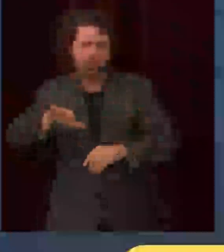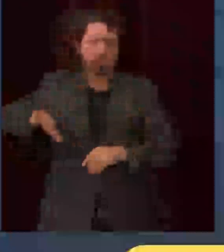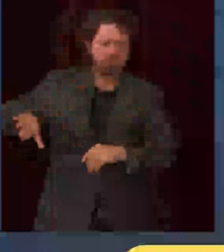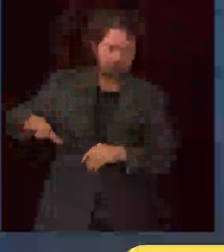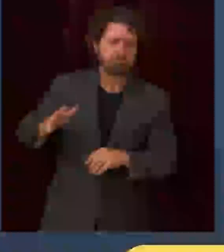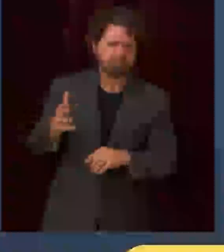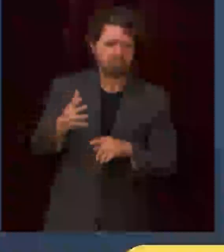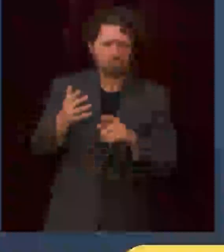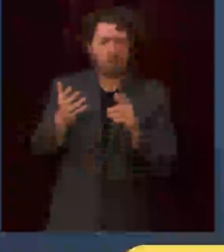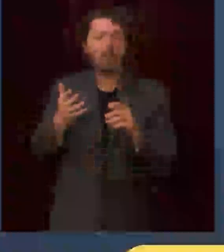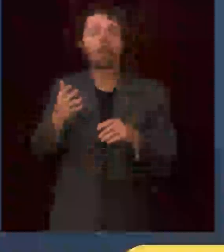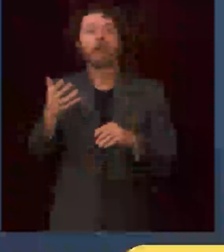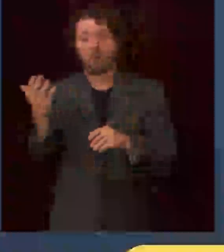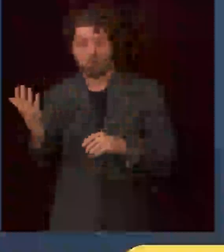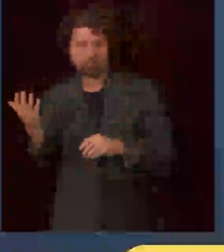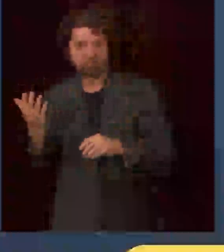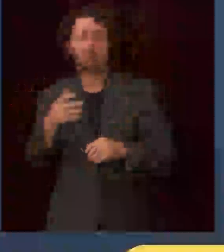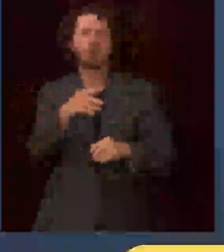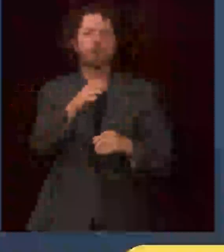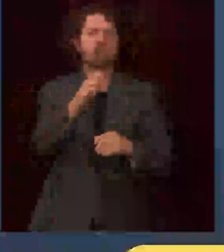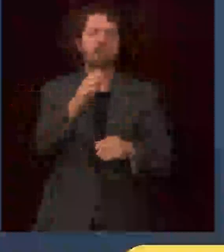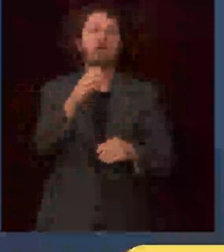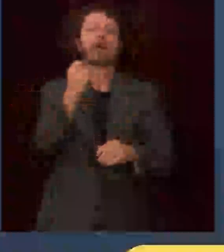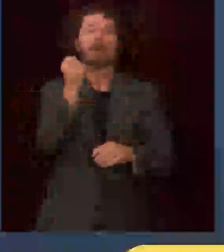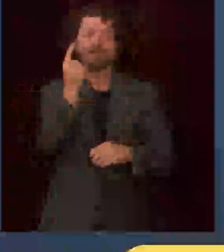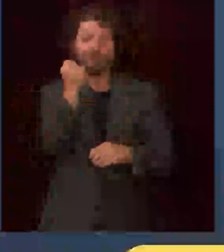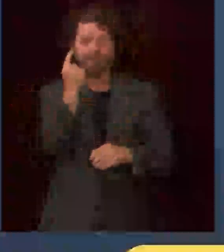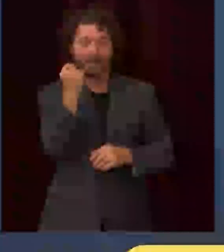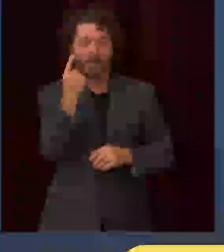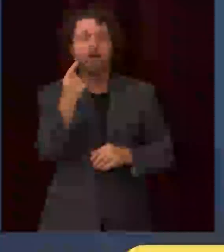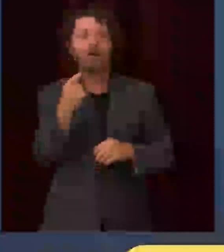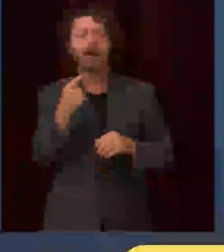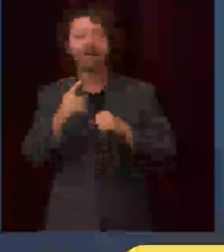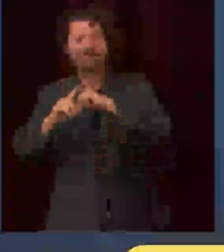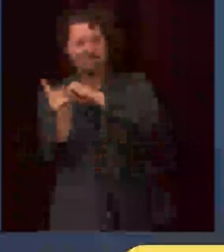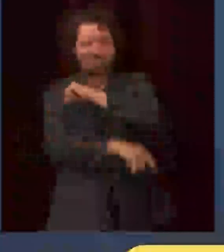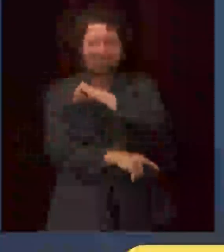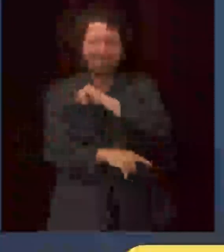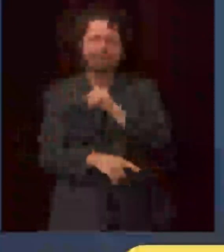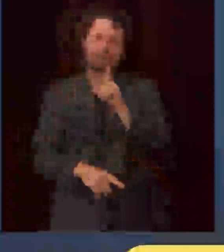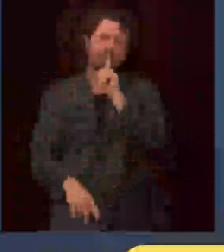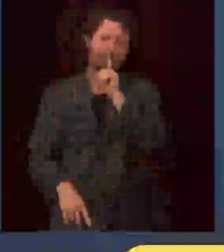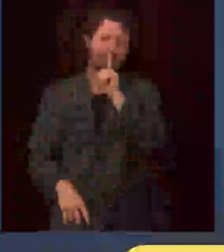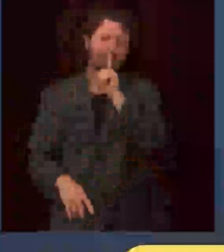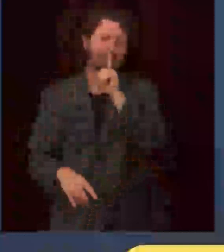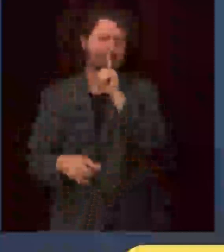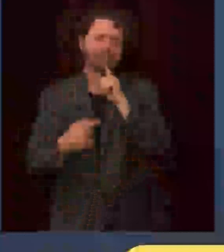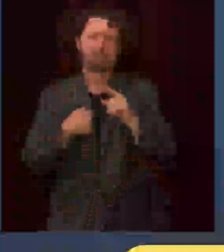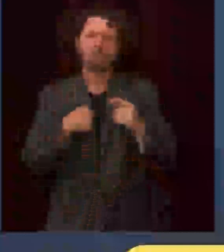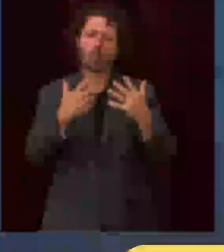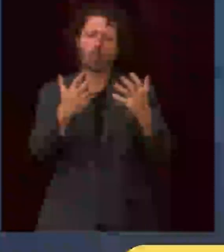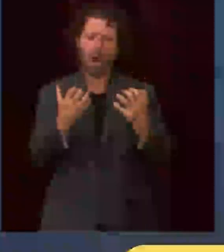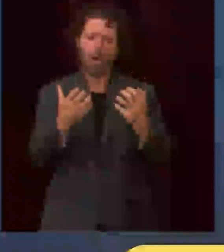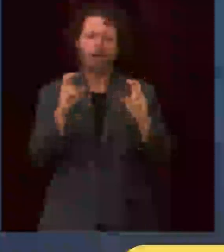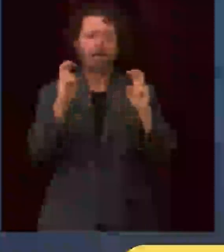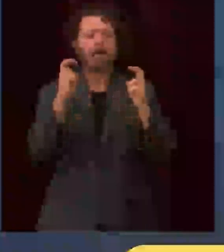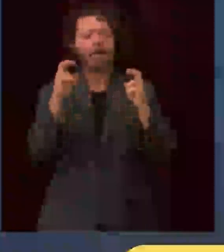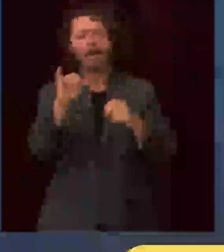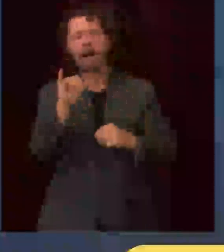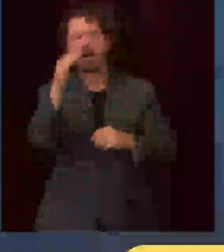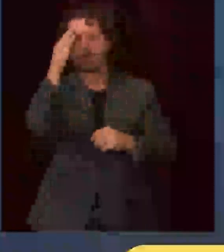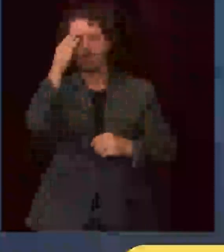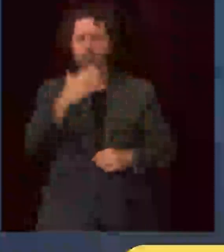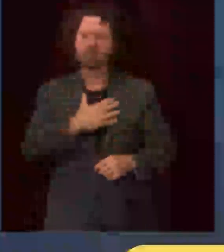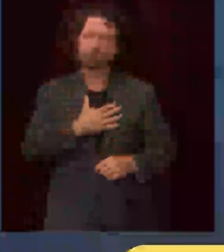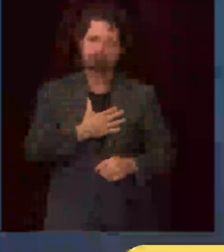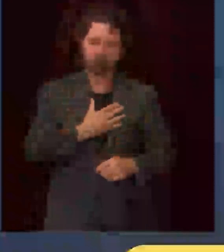this cause big time. It has not required large enforcement actions because the vast majority of Washingtonians have followed the